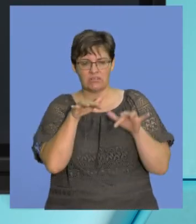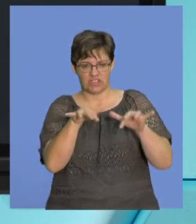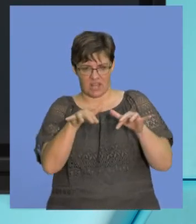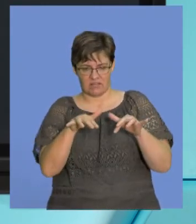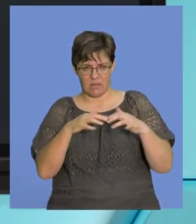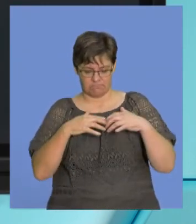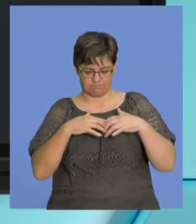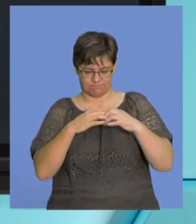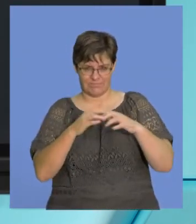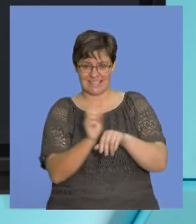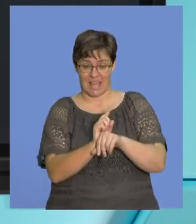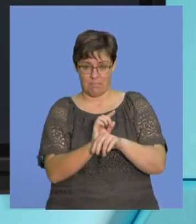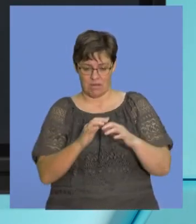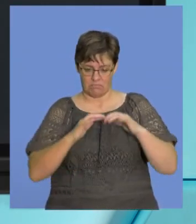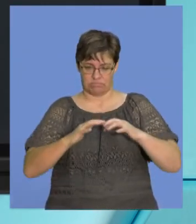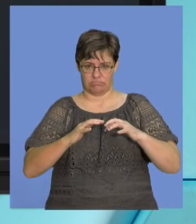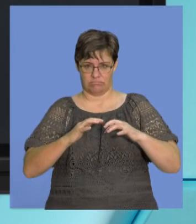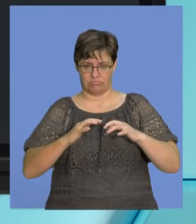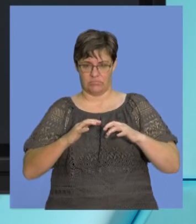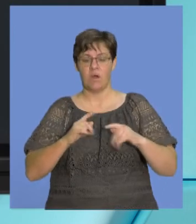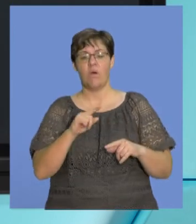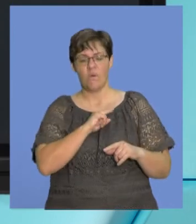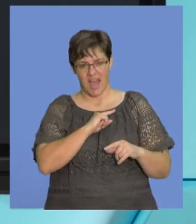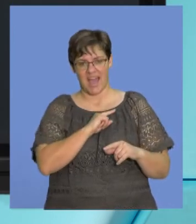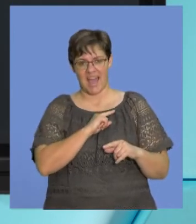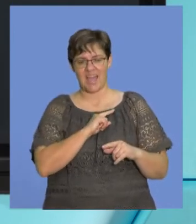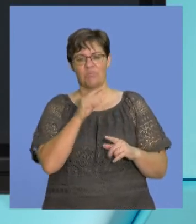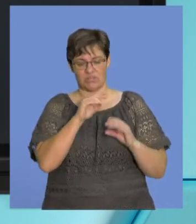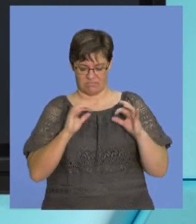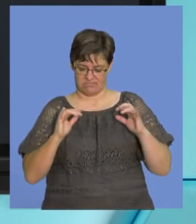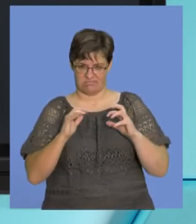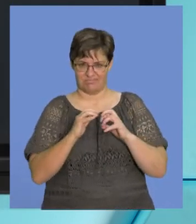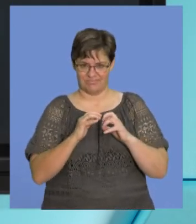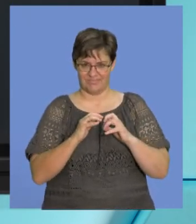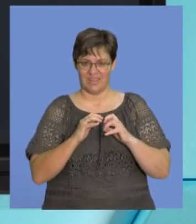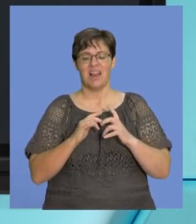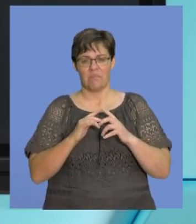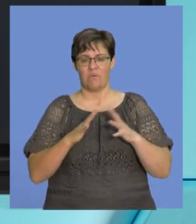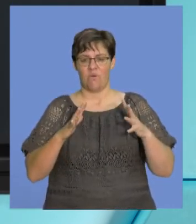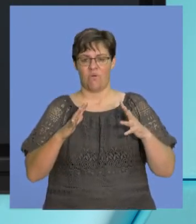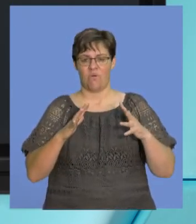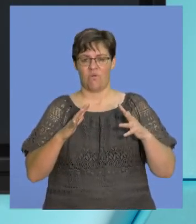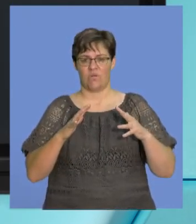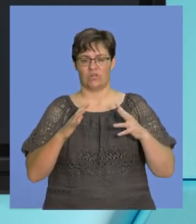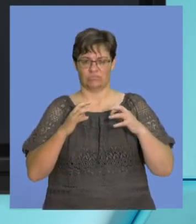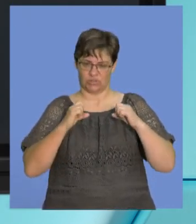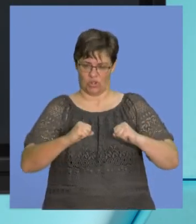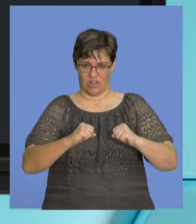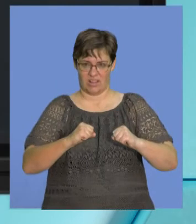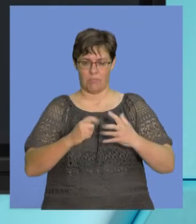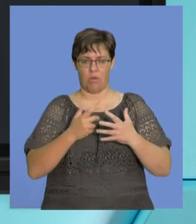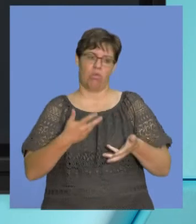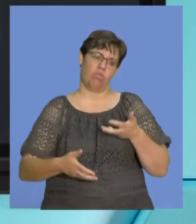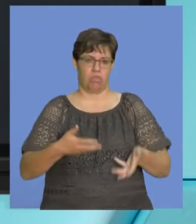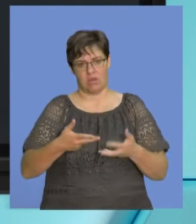that jelly sets in a little while because it has the ability for the proteins to coagulate and form and become more